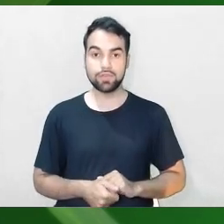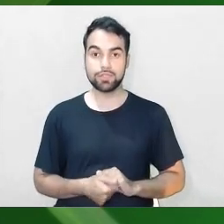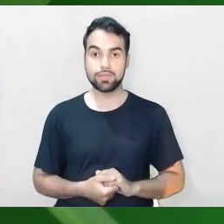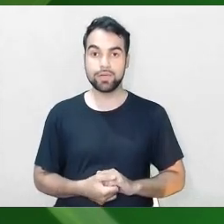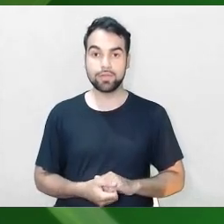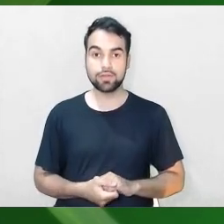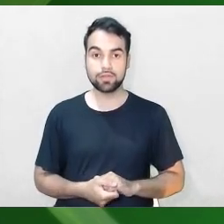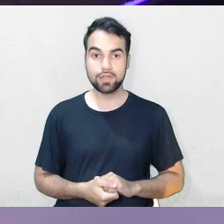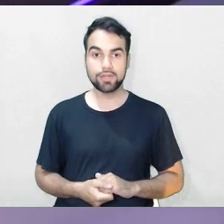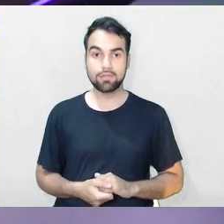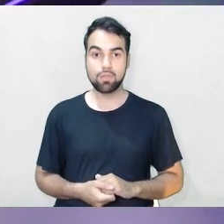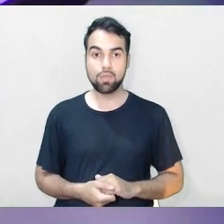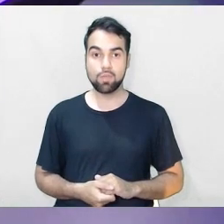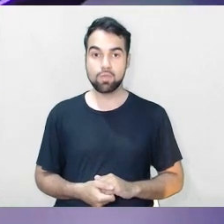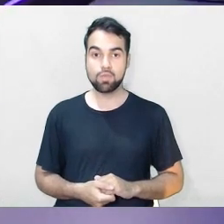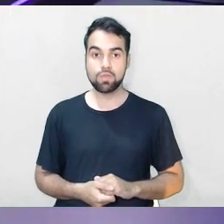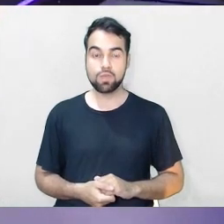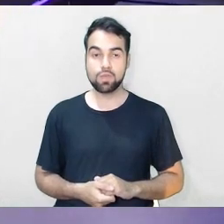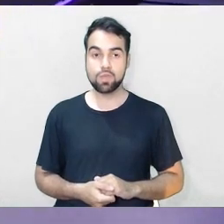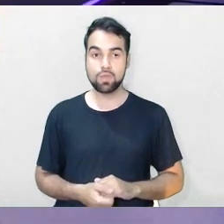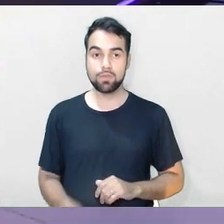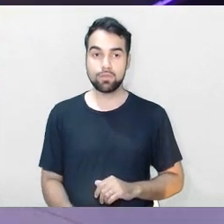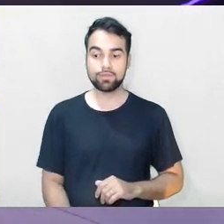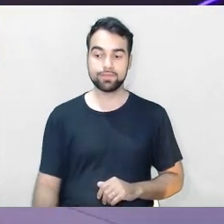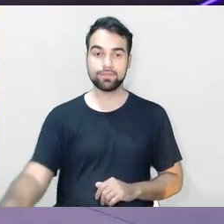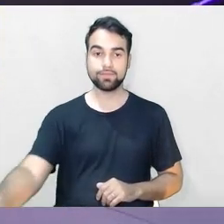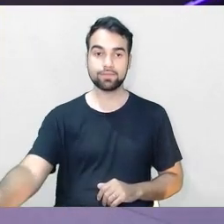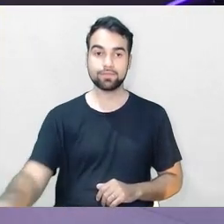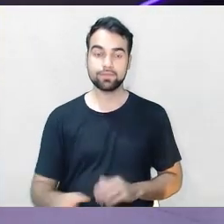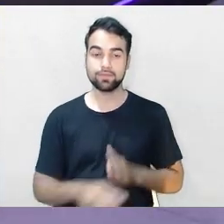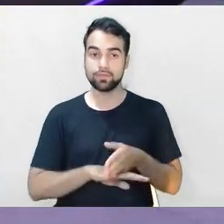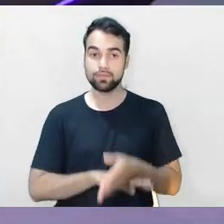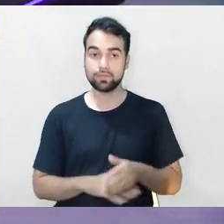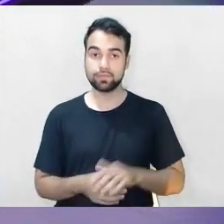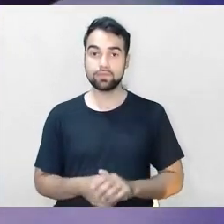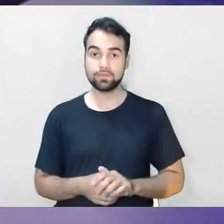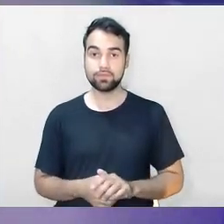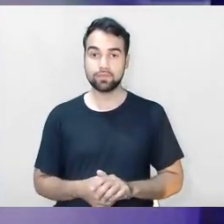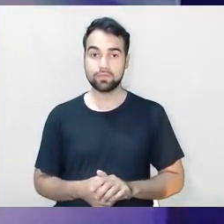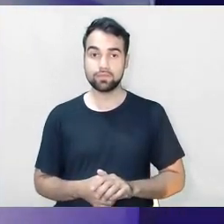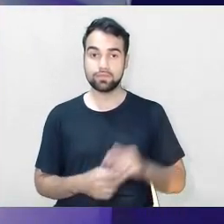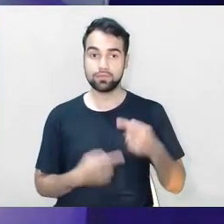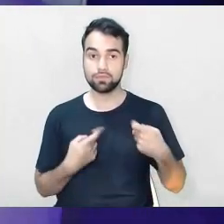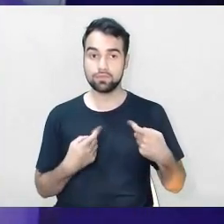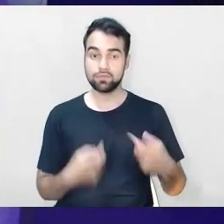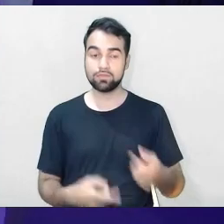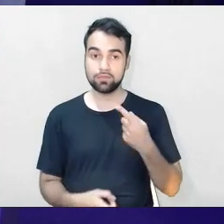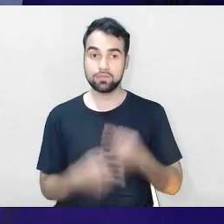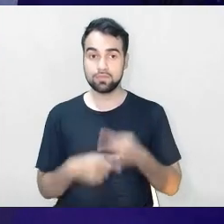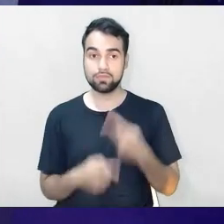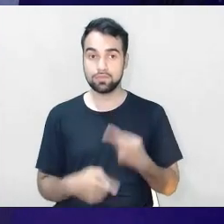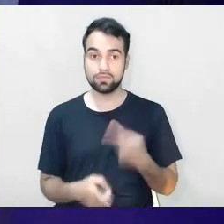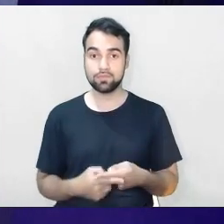schedule a doctor's visit, but then there are many, each lab or each hospital has